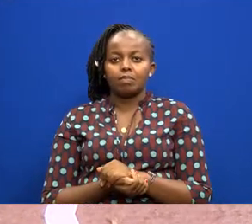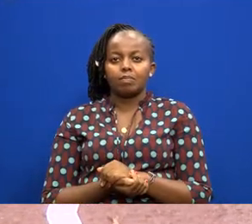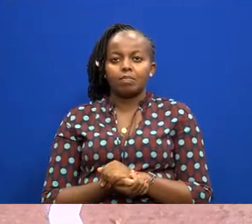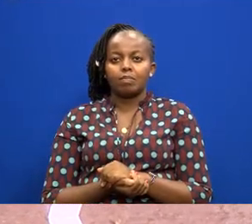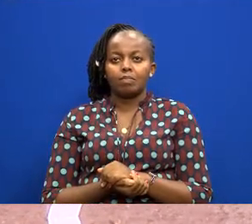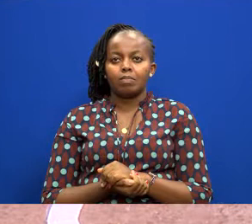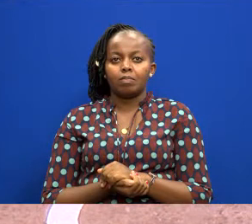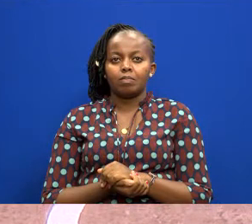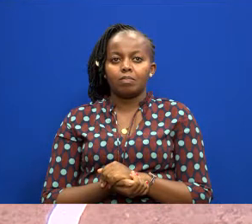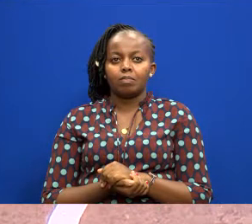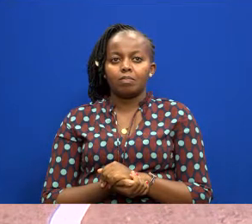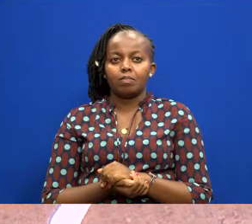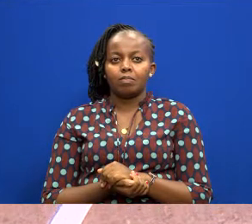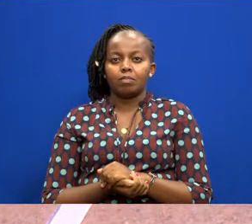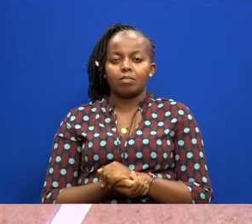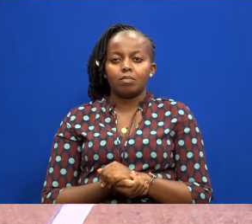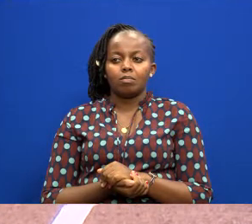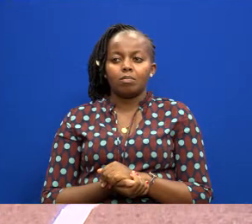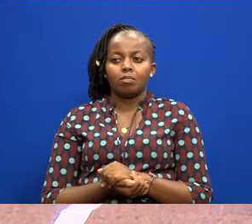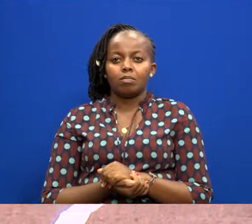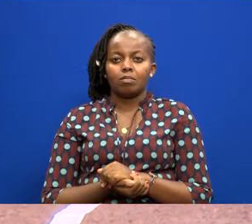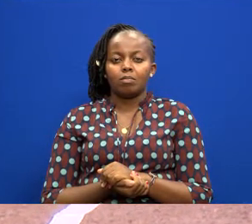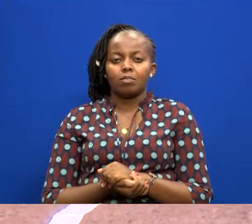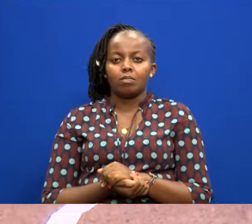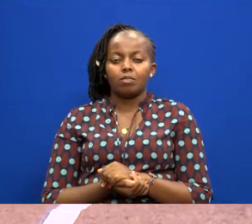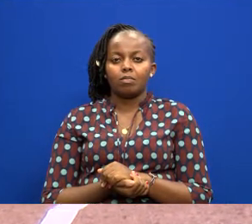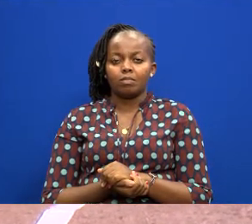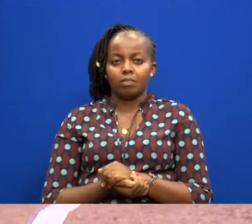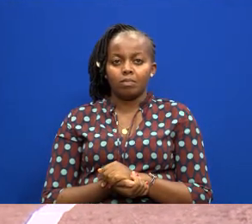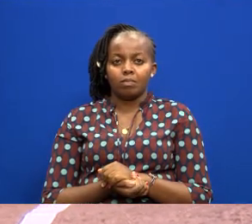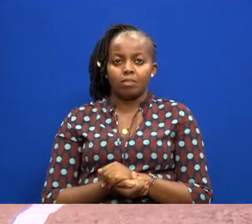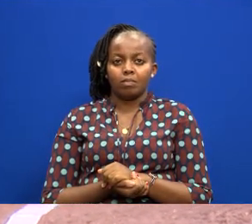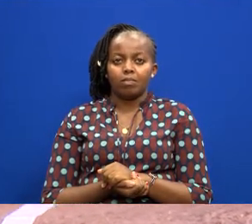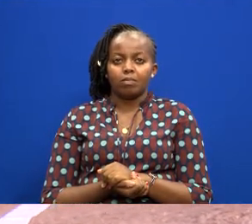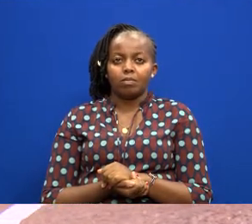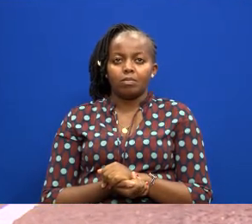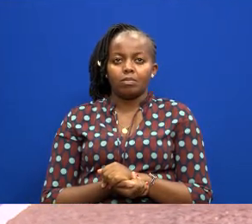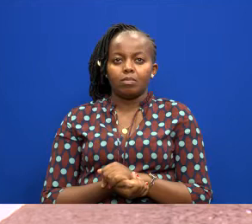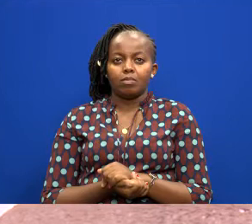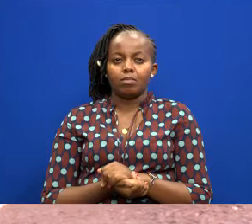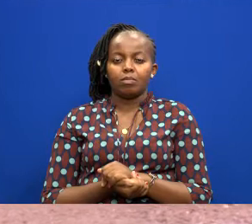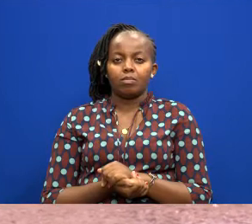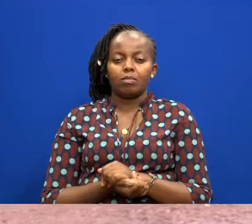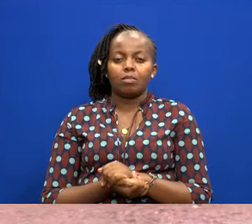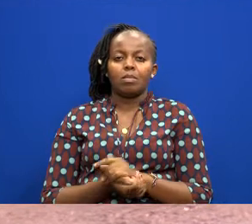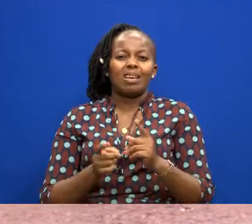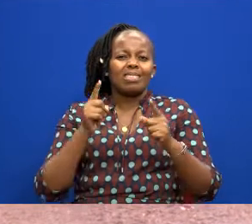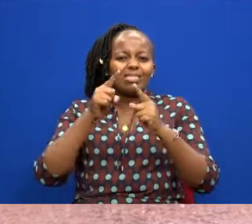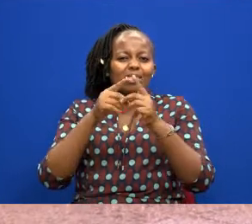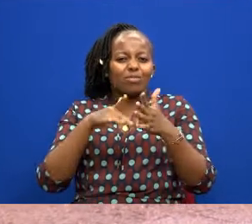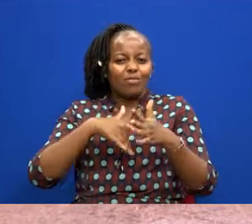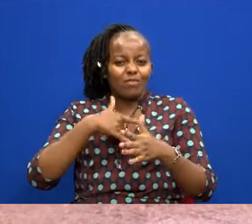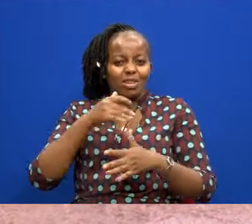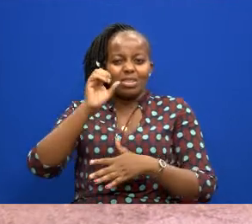Mikono chini pole pole. Pole pole until you feel some strain hapa nyuma. Sawa?